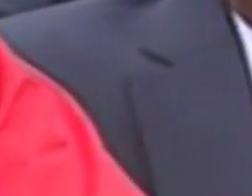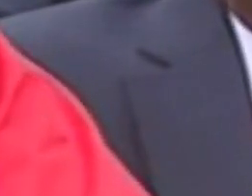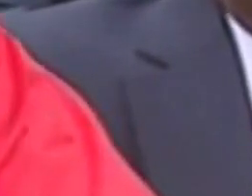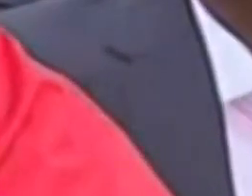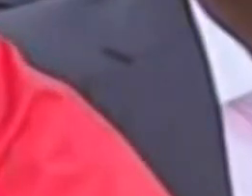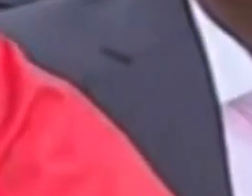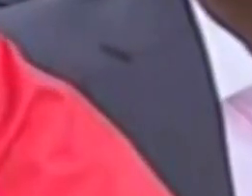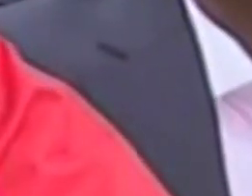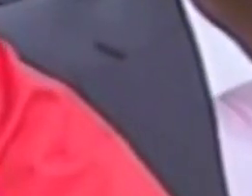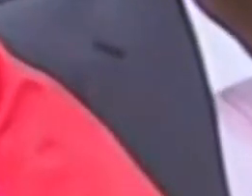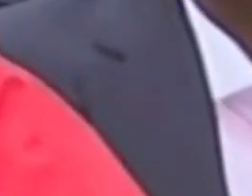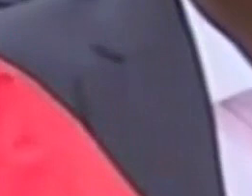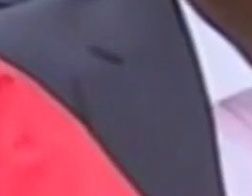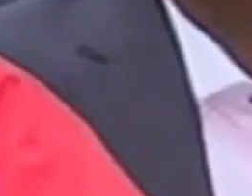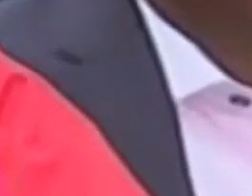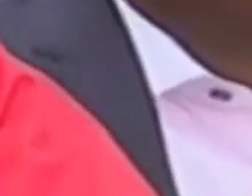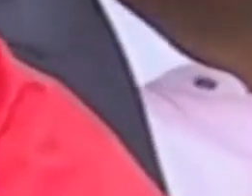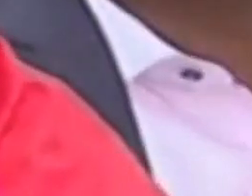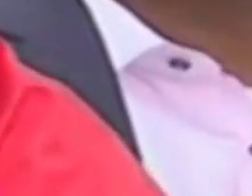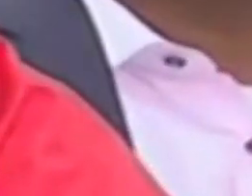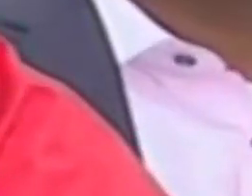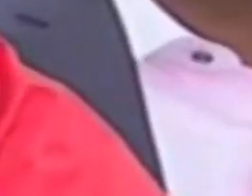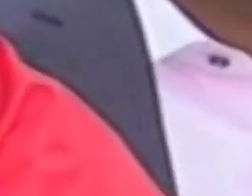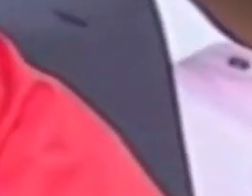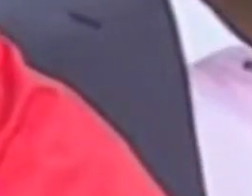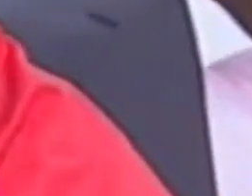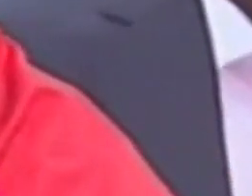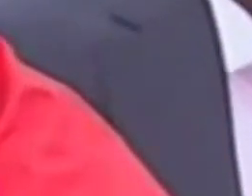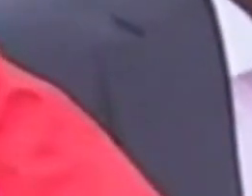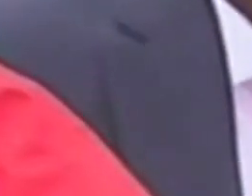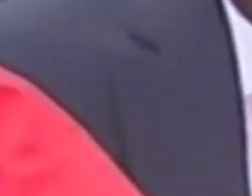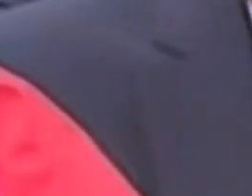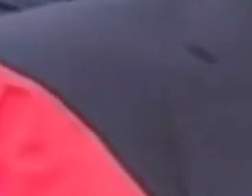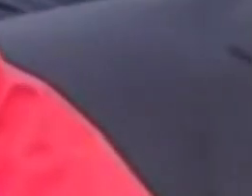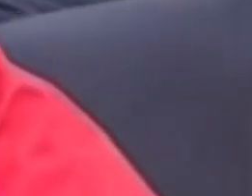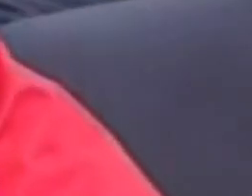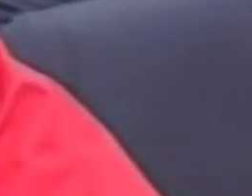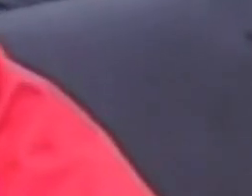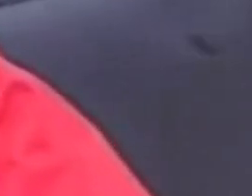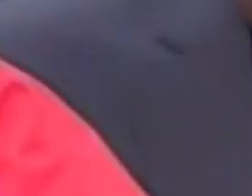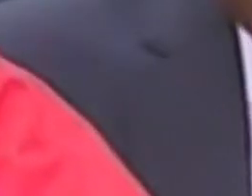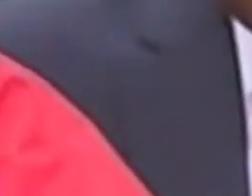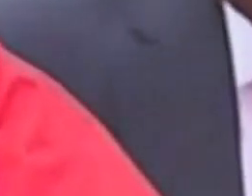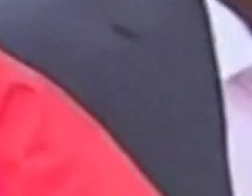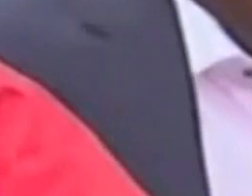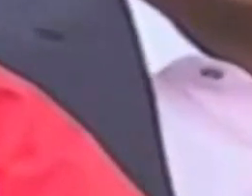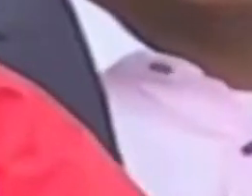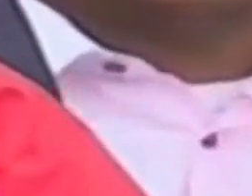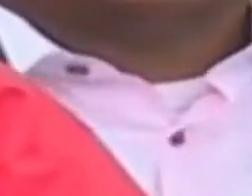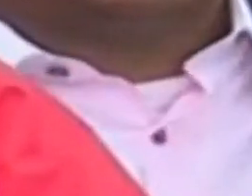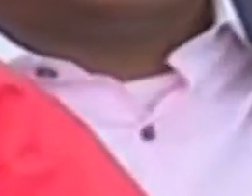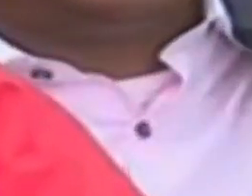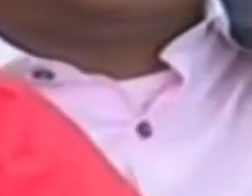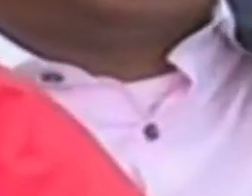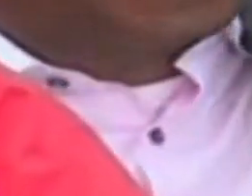fact, round hii, kwa sababu tuko na nafasi nzuri. Mnakumbuka pale awali sisi wengine tulikuwa na kisasa hapa na pale.